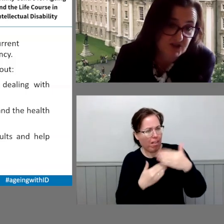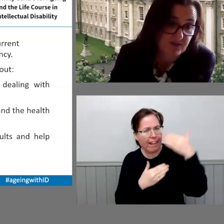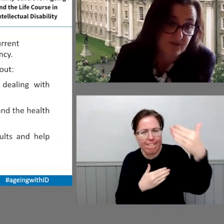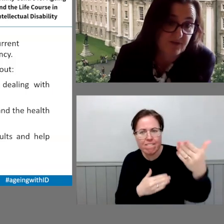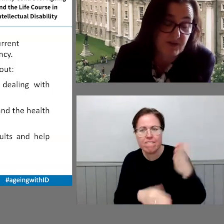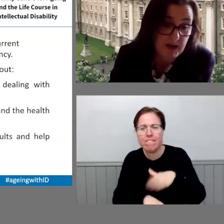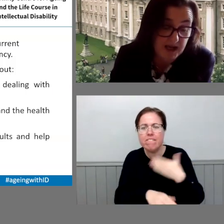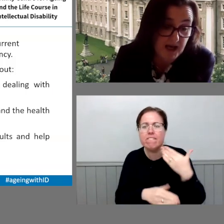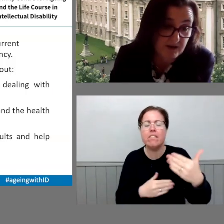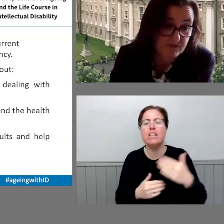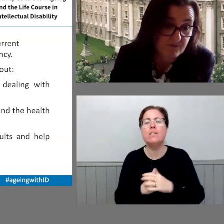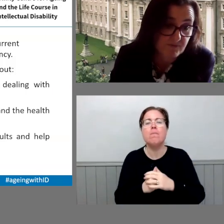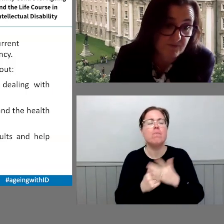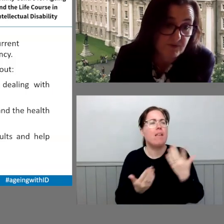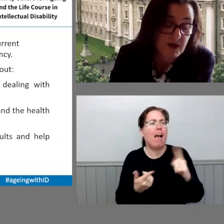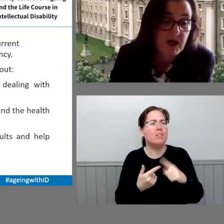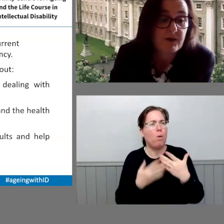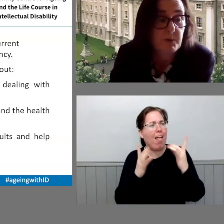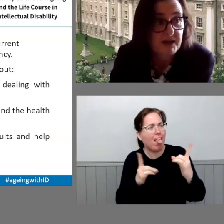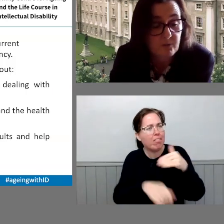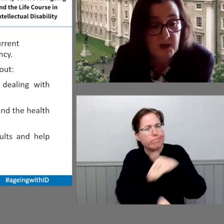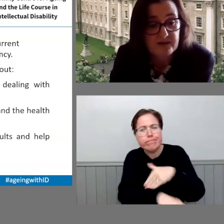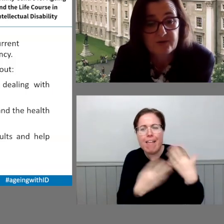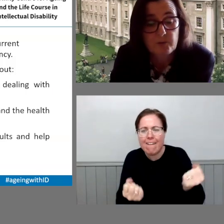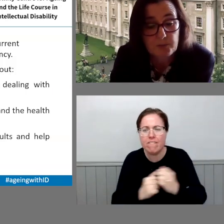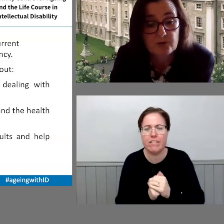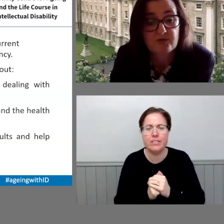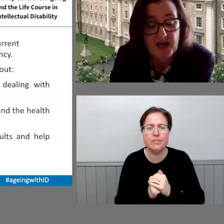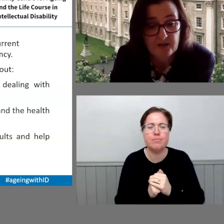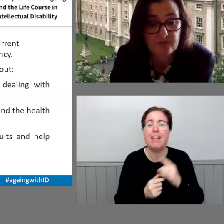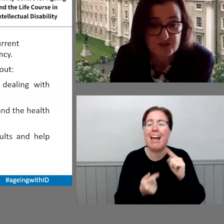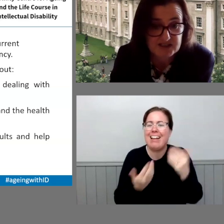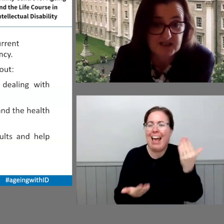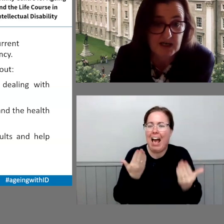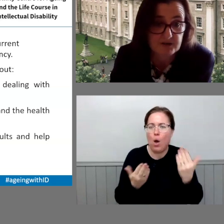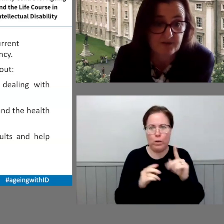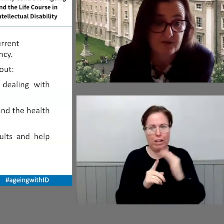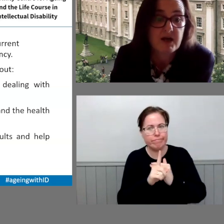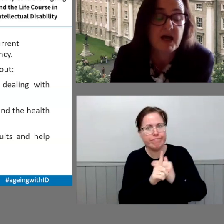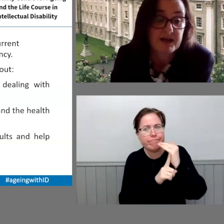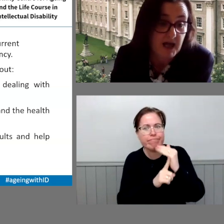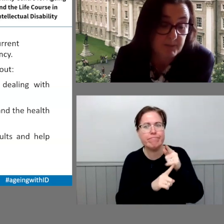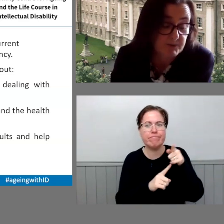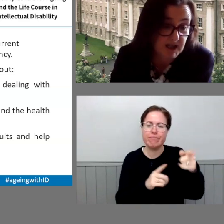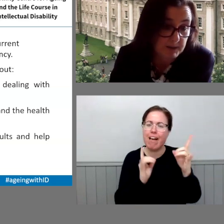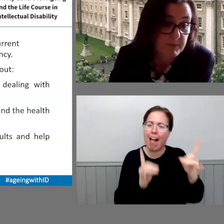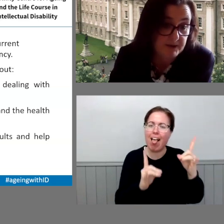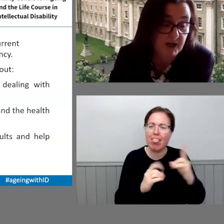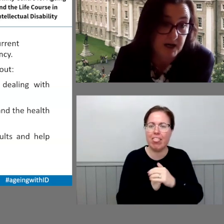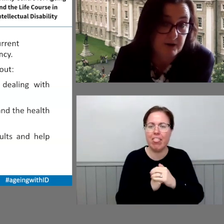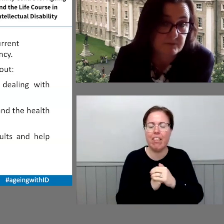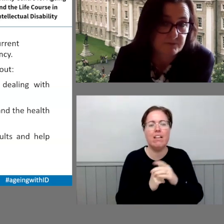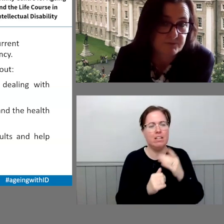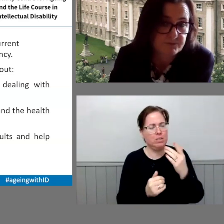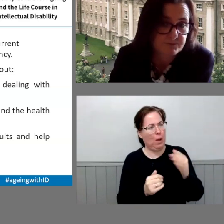health conditions they may have, as well as ways to improve the health of autistic adults and help them to get